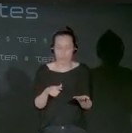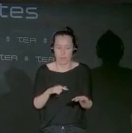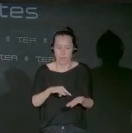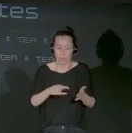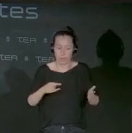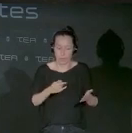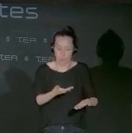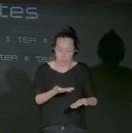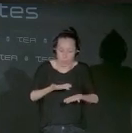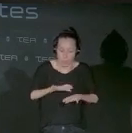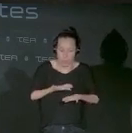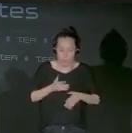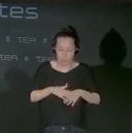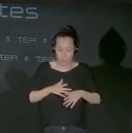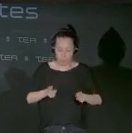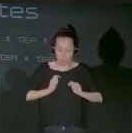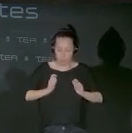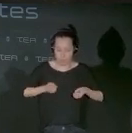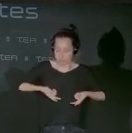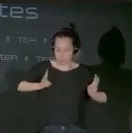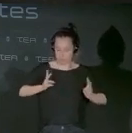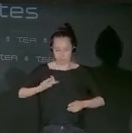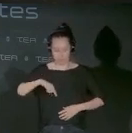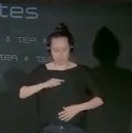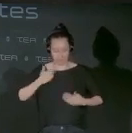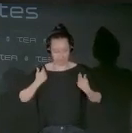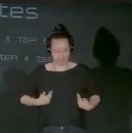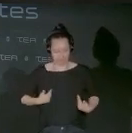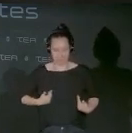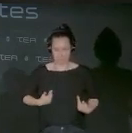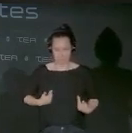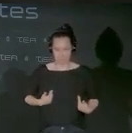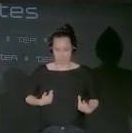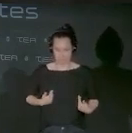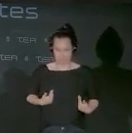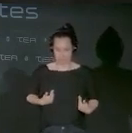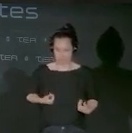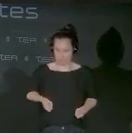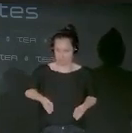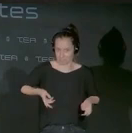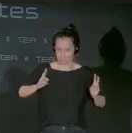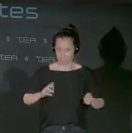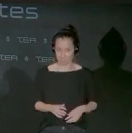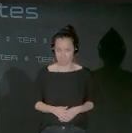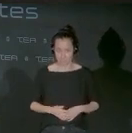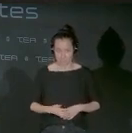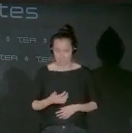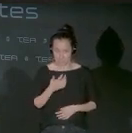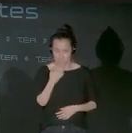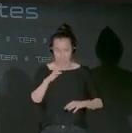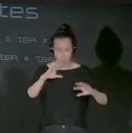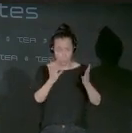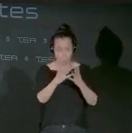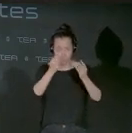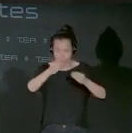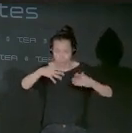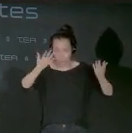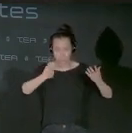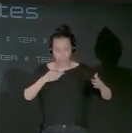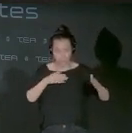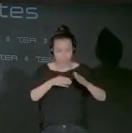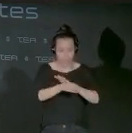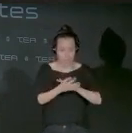When you're playing a virtual world, it doesn't have to be a multiplayer one. Oh, I remembered what the other point was. It